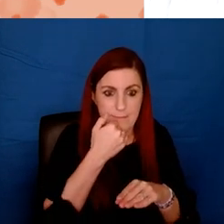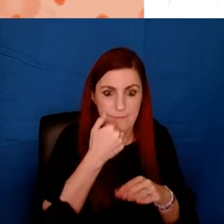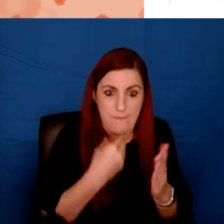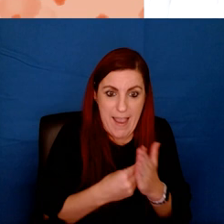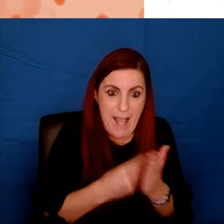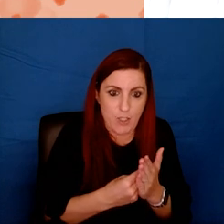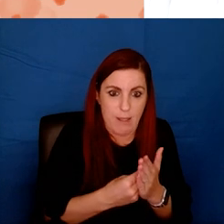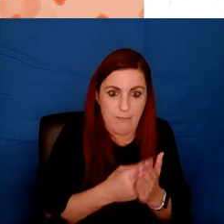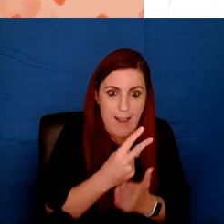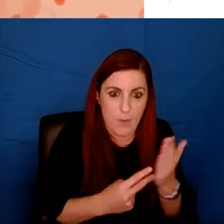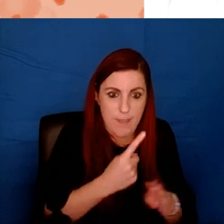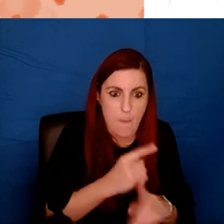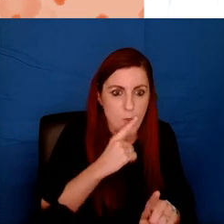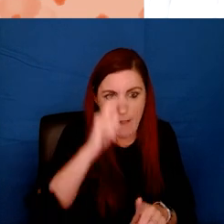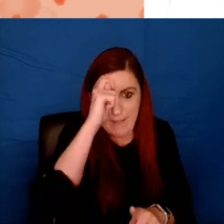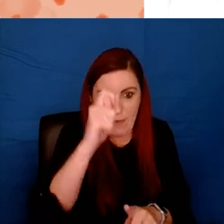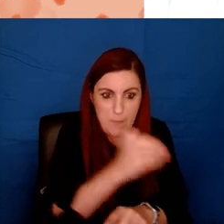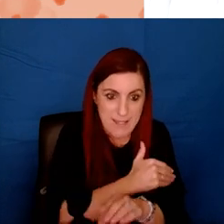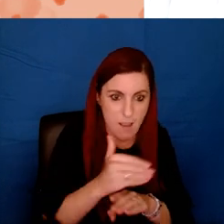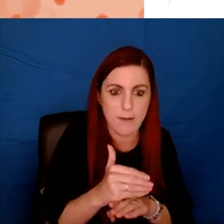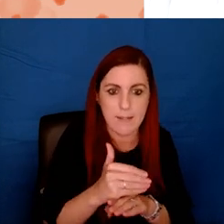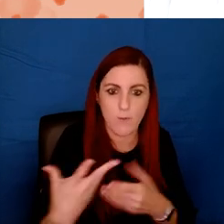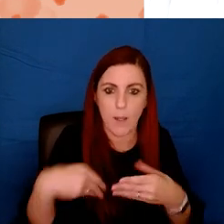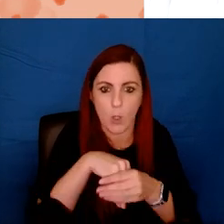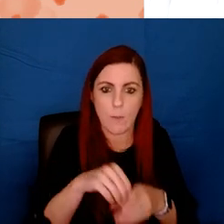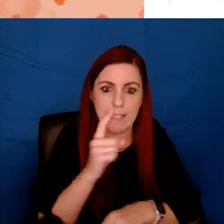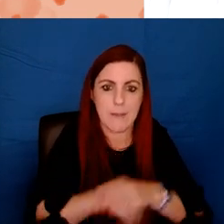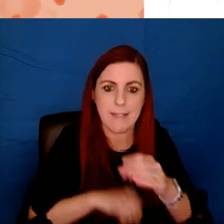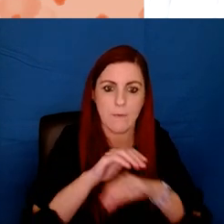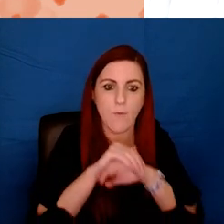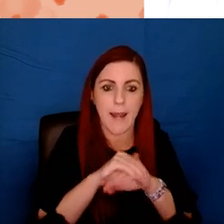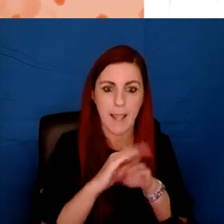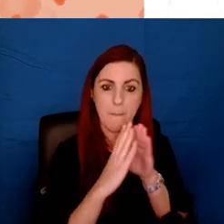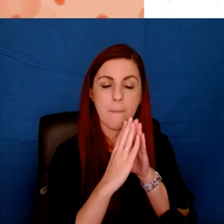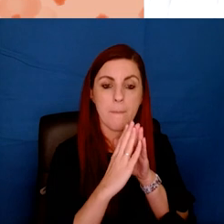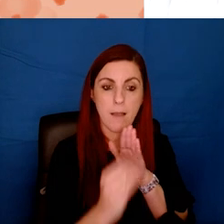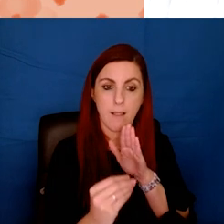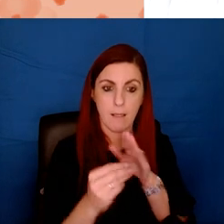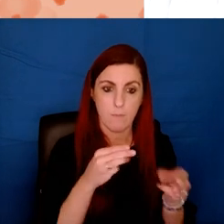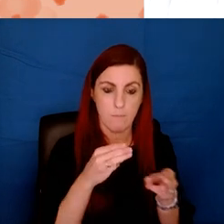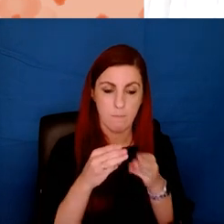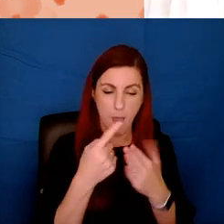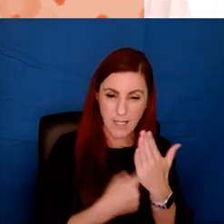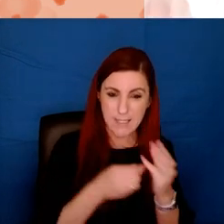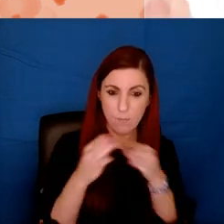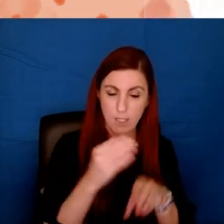financially viable from the get-go if you can kind of include disability friendly policies and practices from the